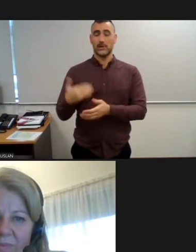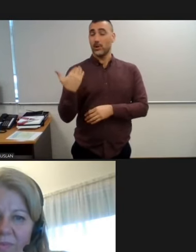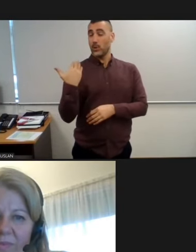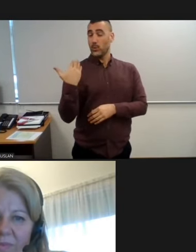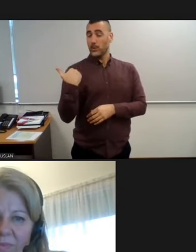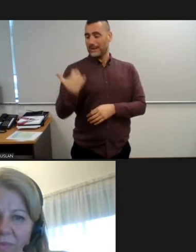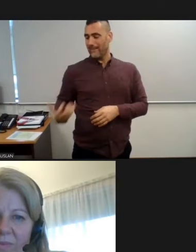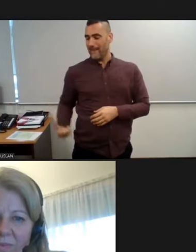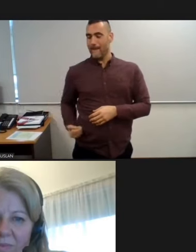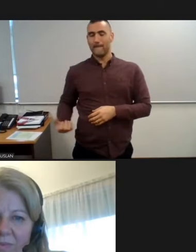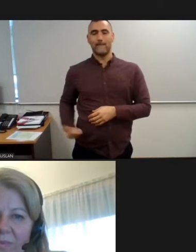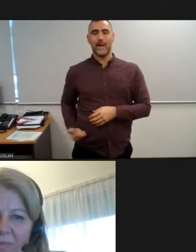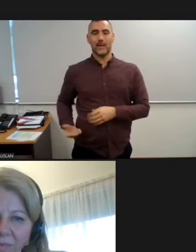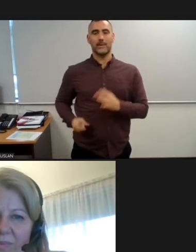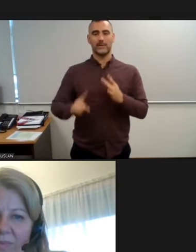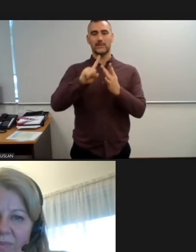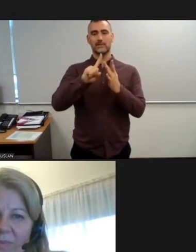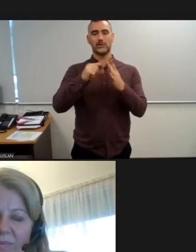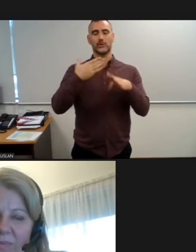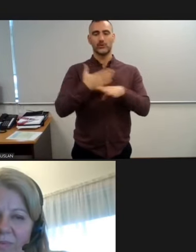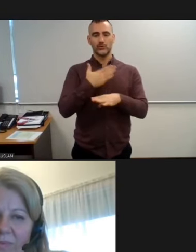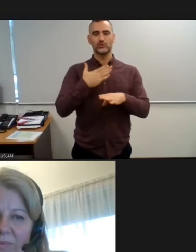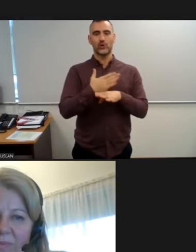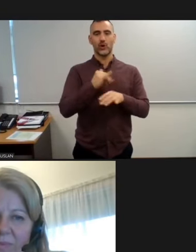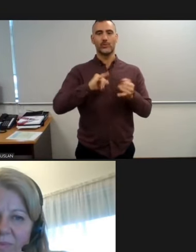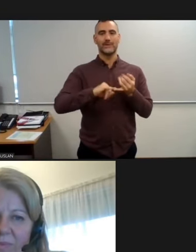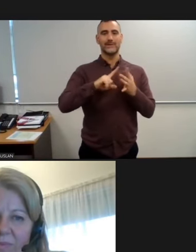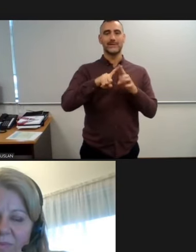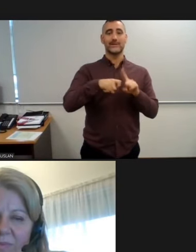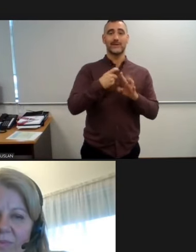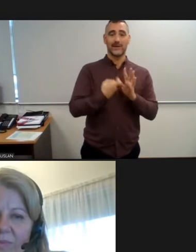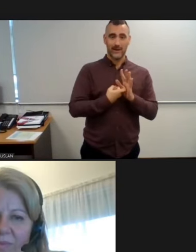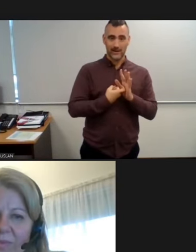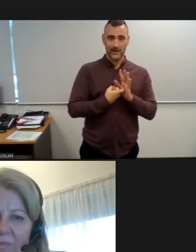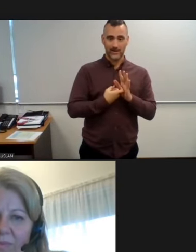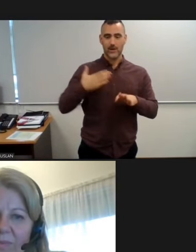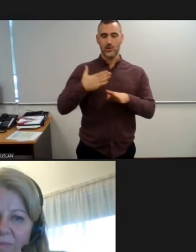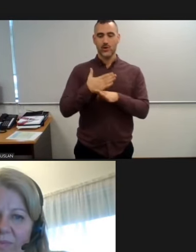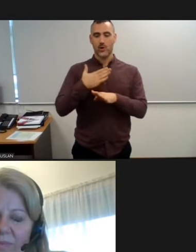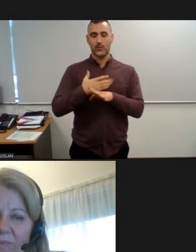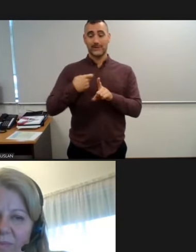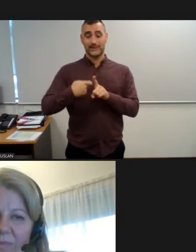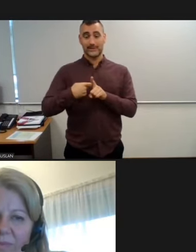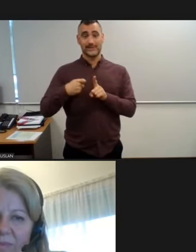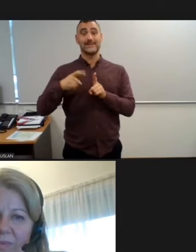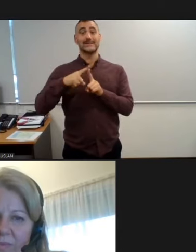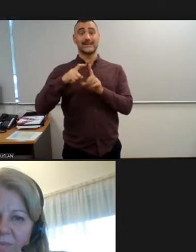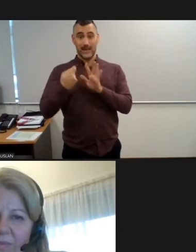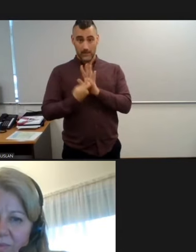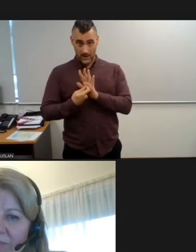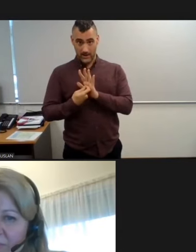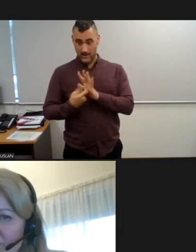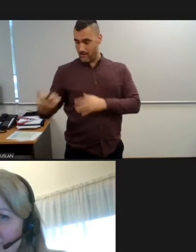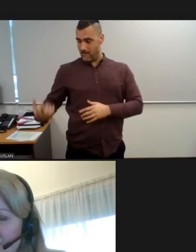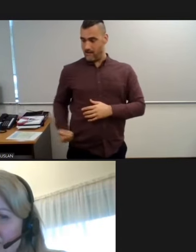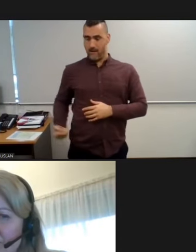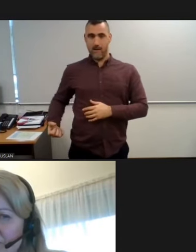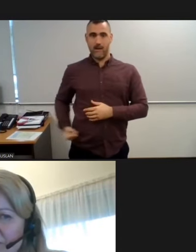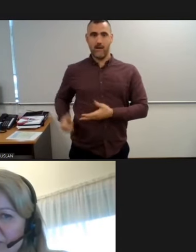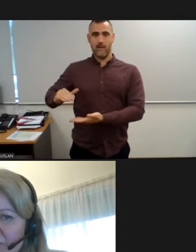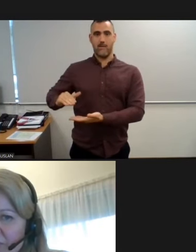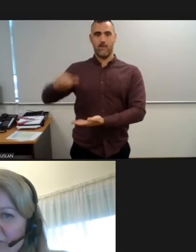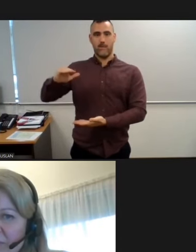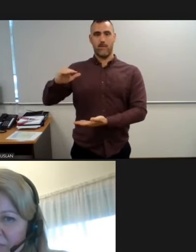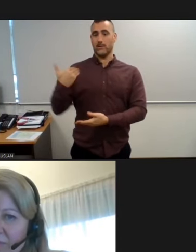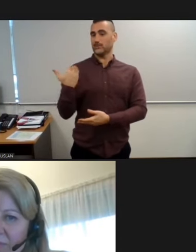the job keeper payments as well. So it's, you know, I guess it's, as you say, looking at the data that's coming through now as it does, and then what will continue